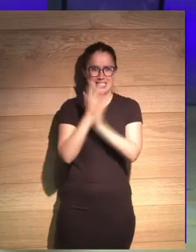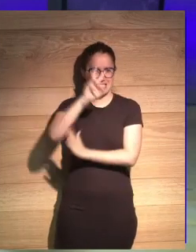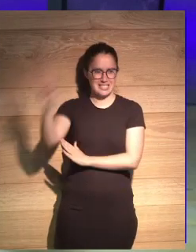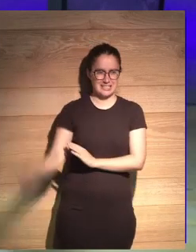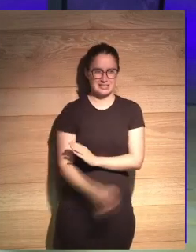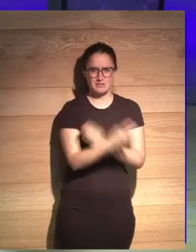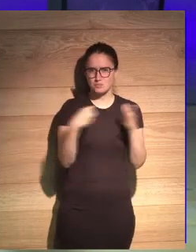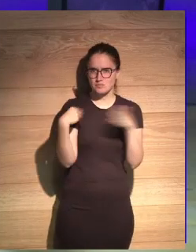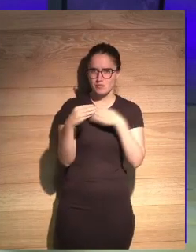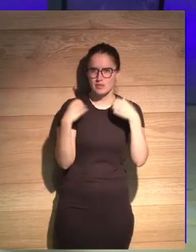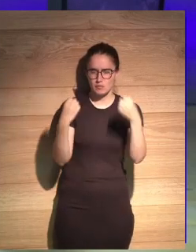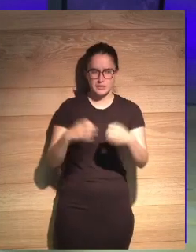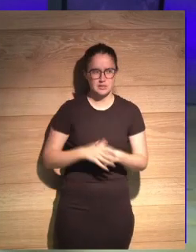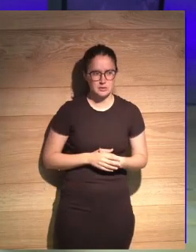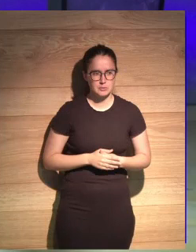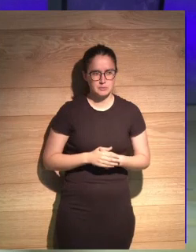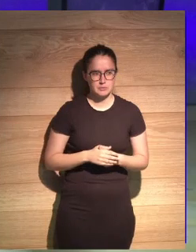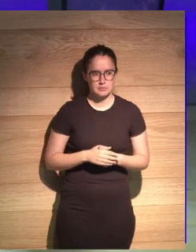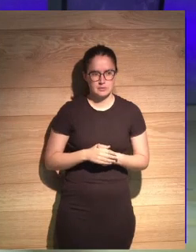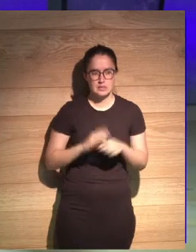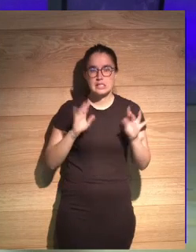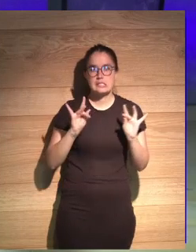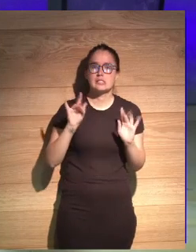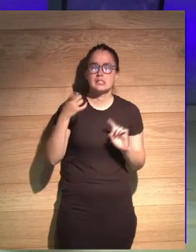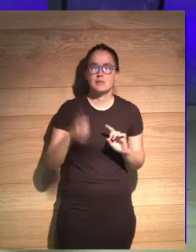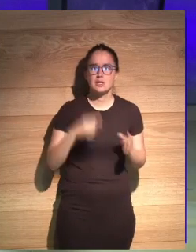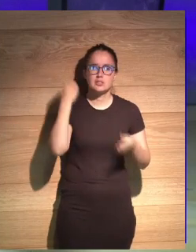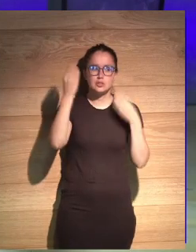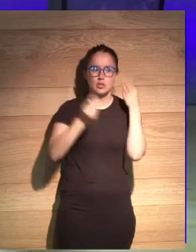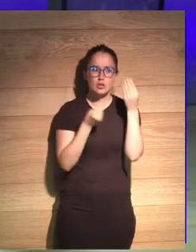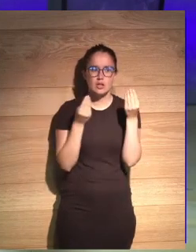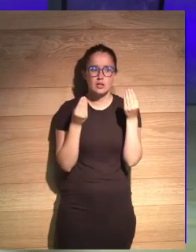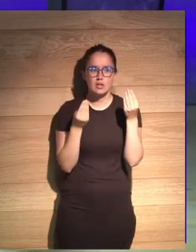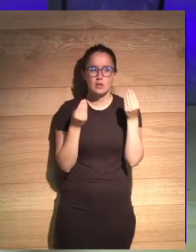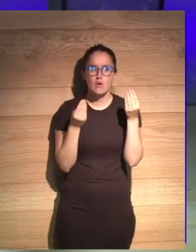blockbusters, have different modes and can be adapted to different types of players.